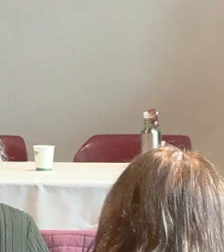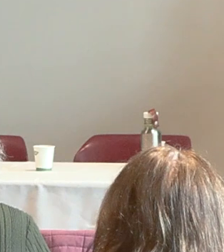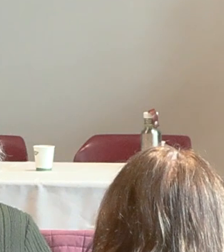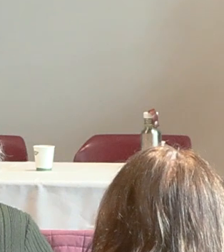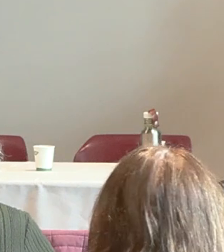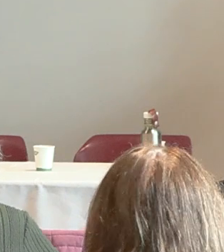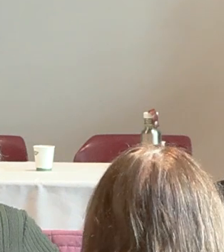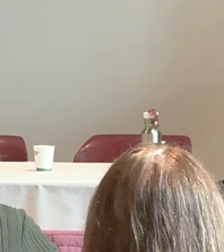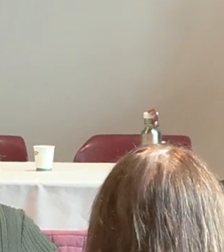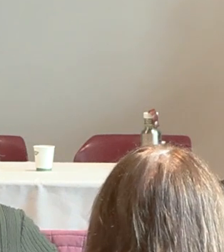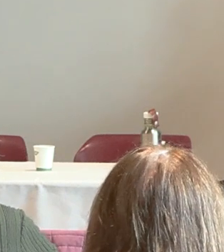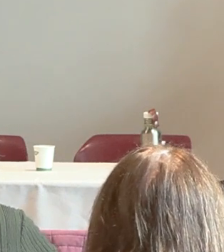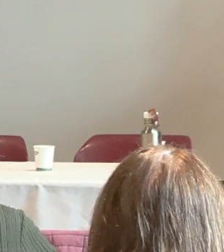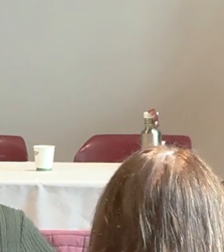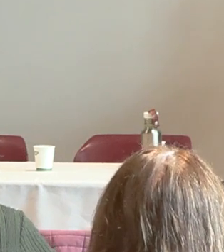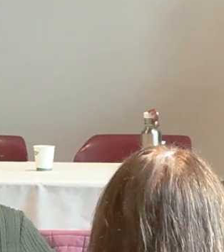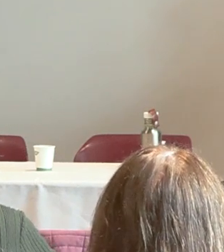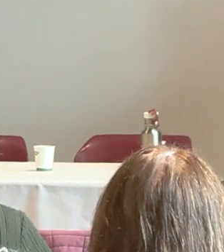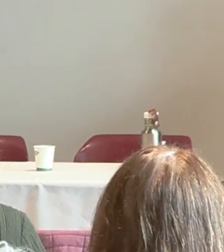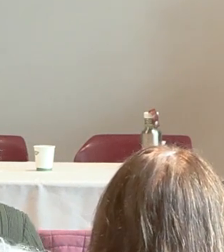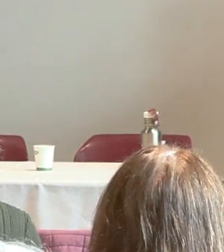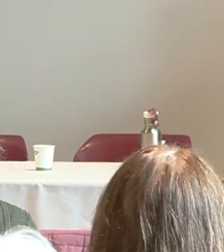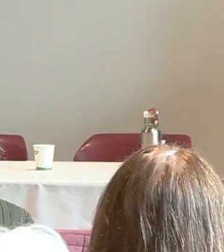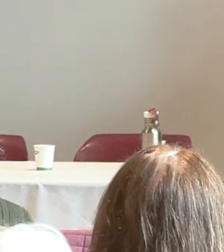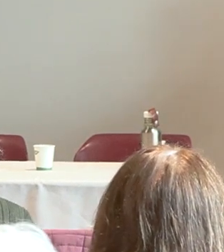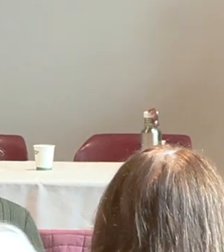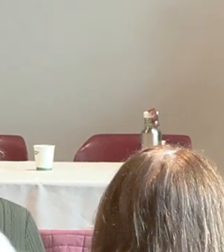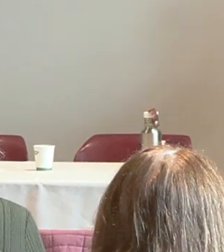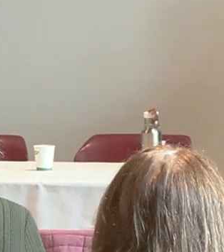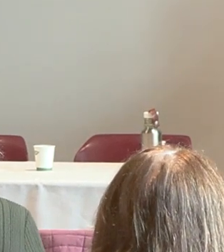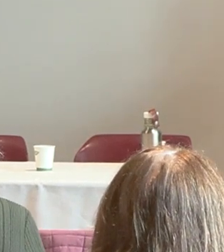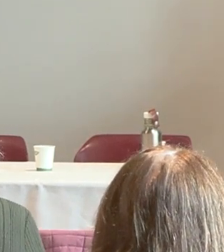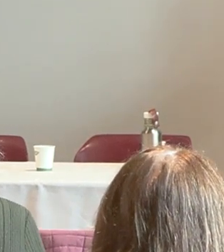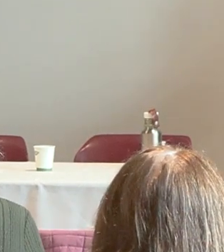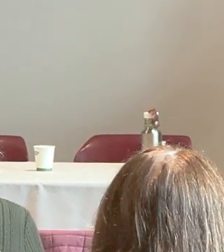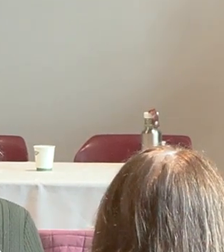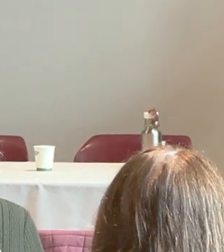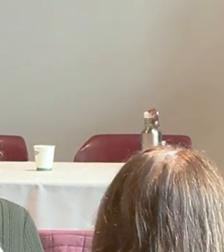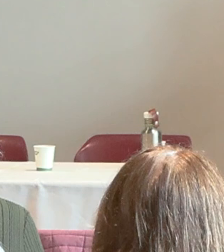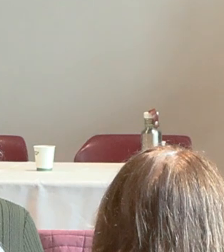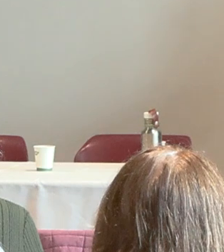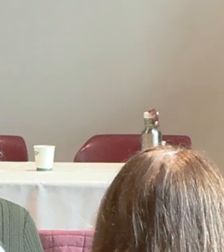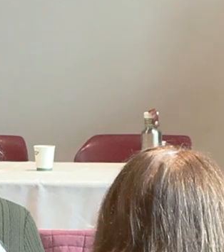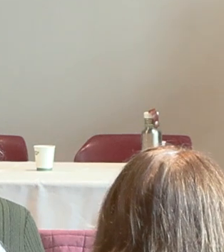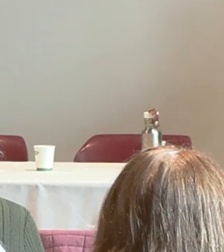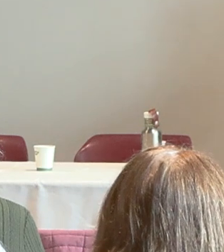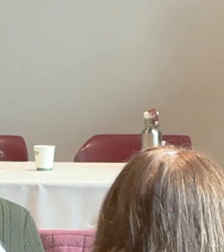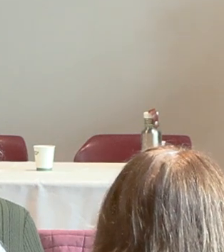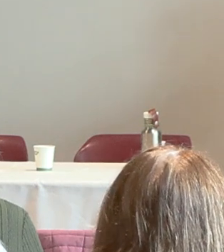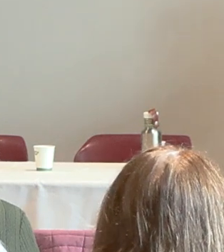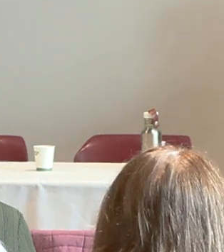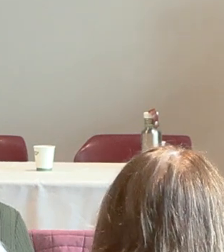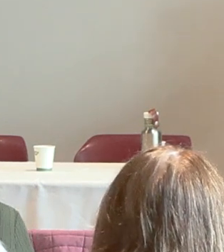and satisfying. It has been an adventure. Today is not only about